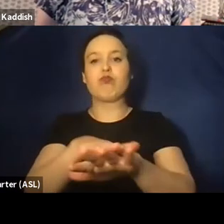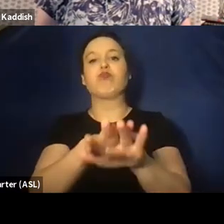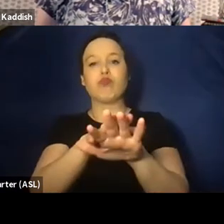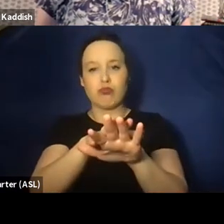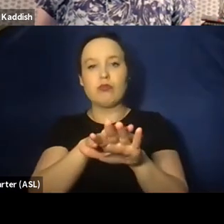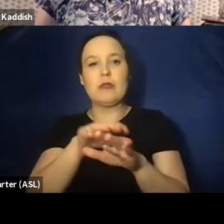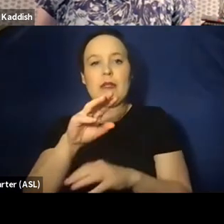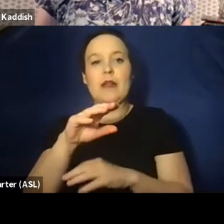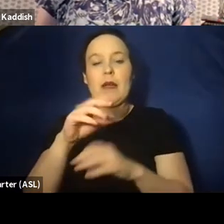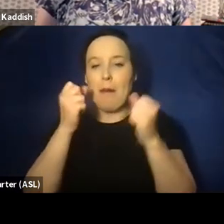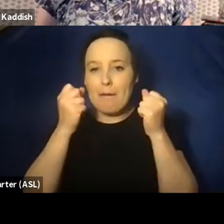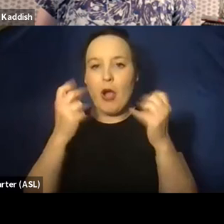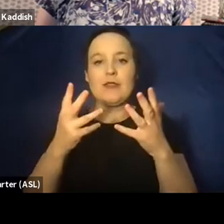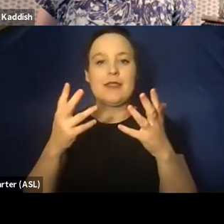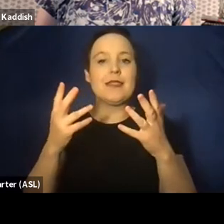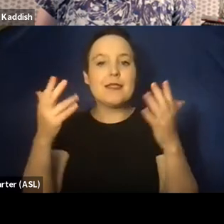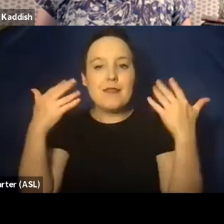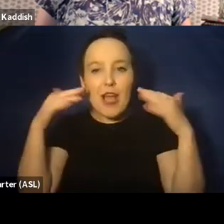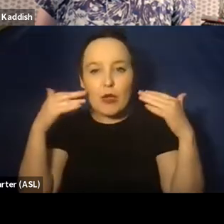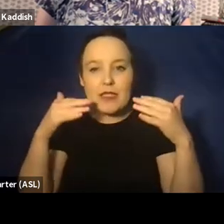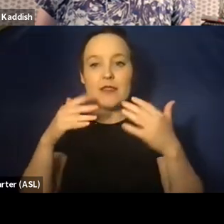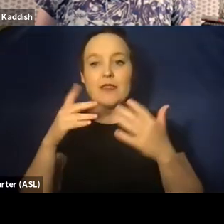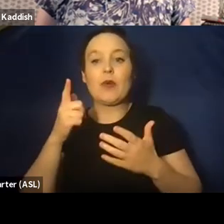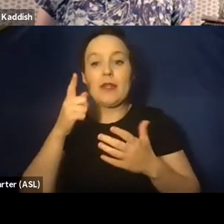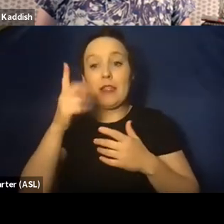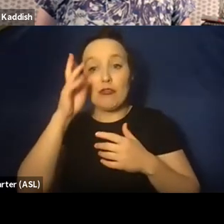microtones, often a tune in the back while